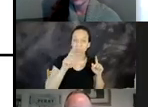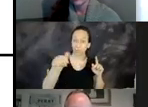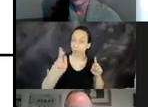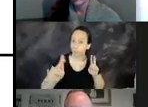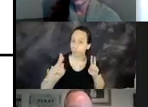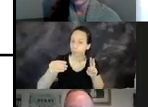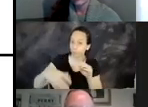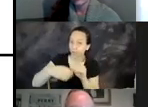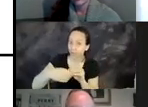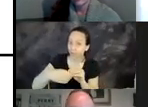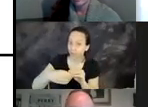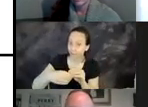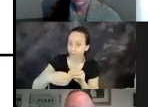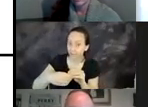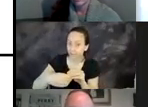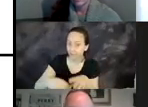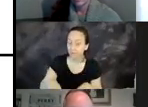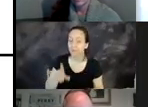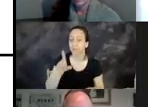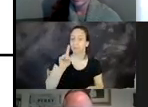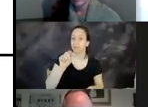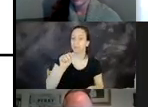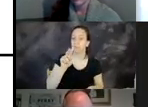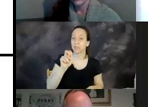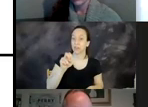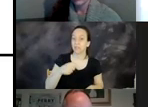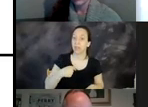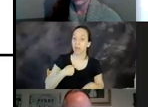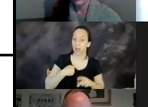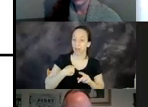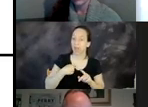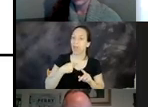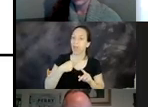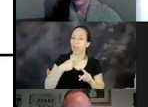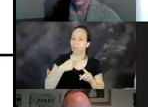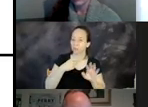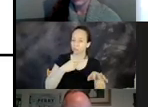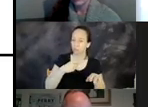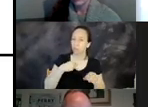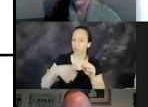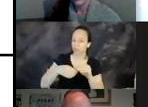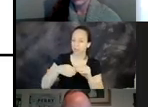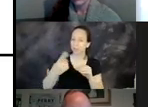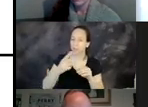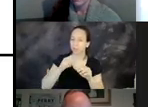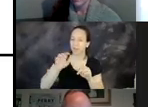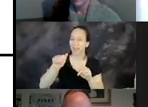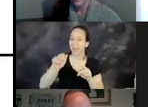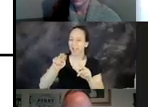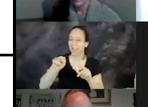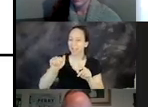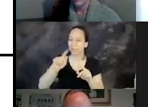Yeah, I'll jump in and I'll repeat something that Anna mentioned on the accessibility slide, and that